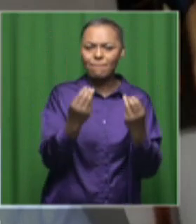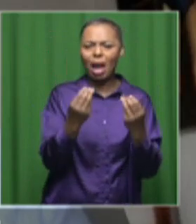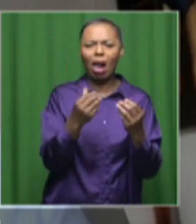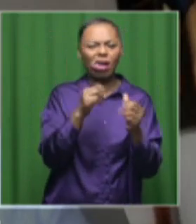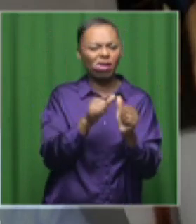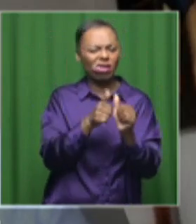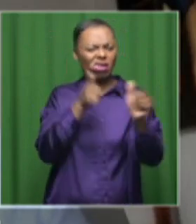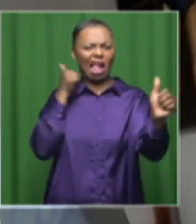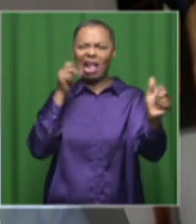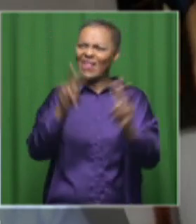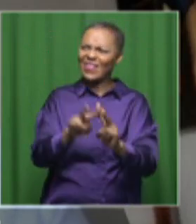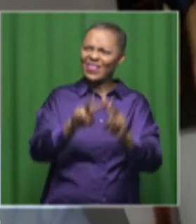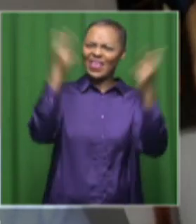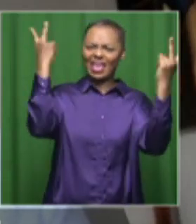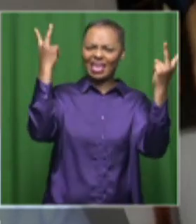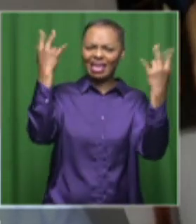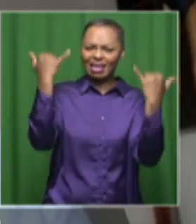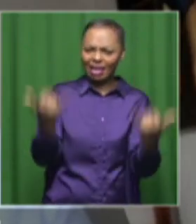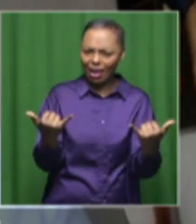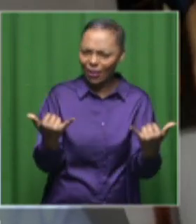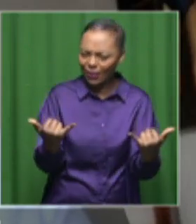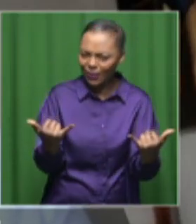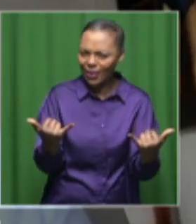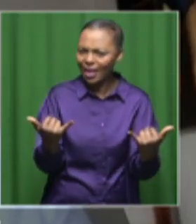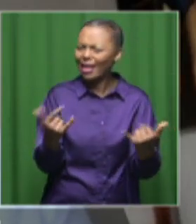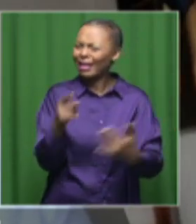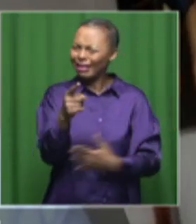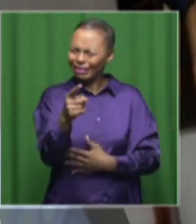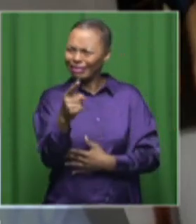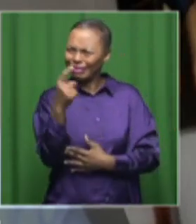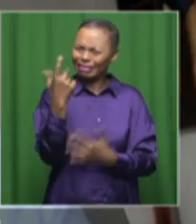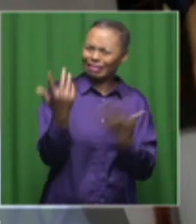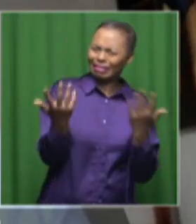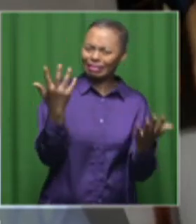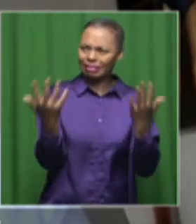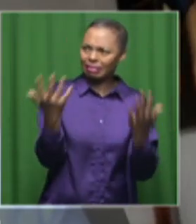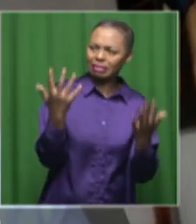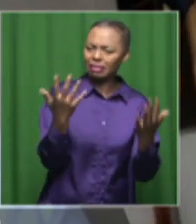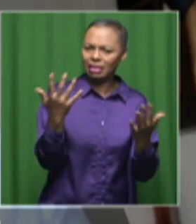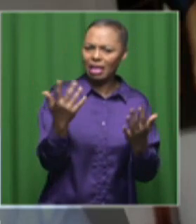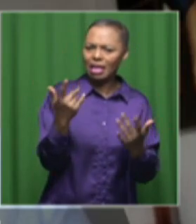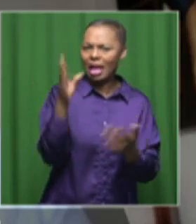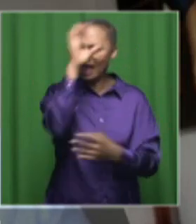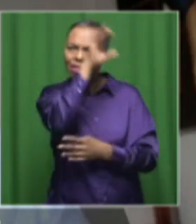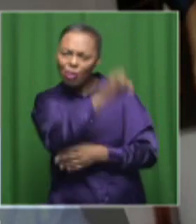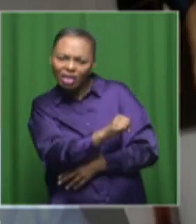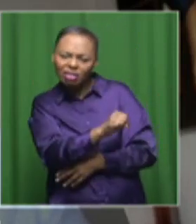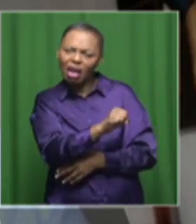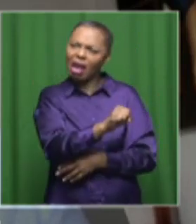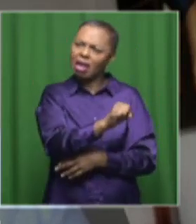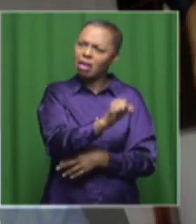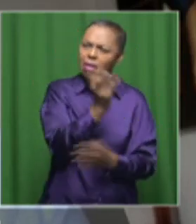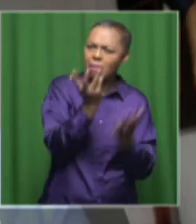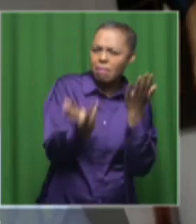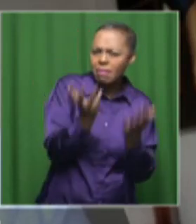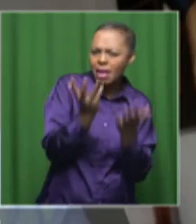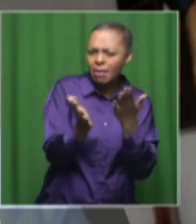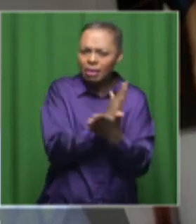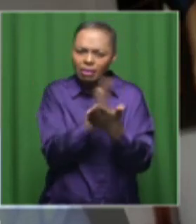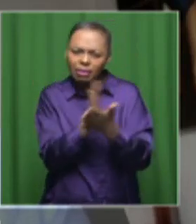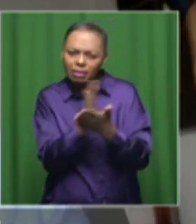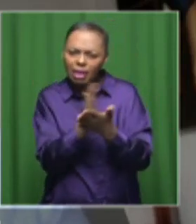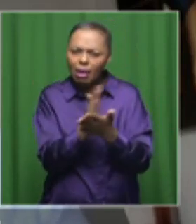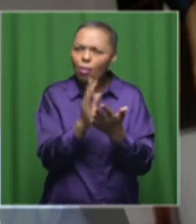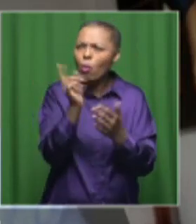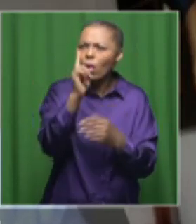ago, and the count now. The one would always, any estimate would always have some kind of boundaries as to what we